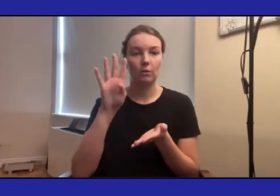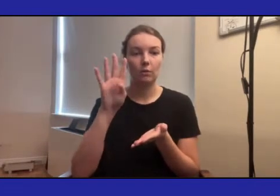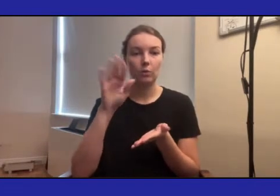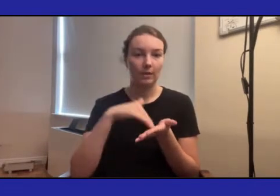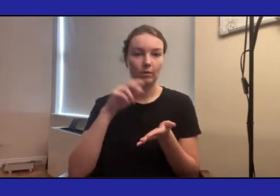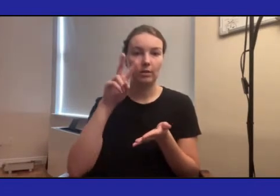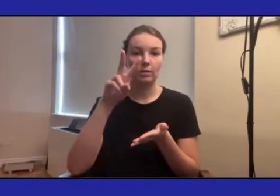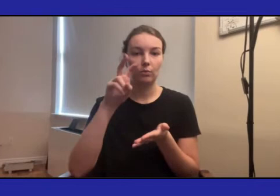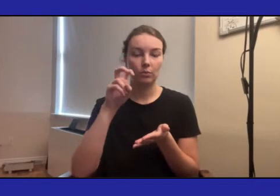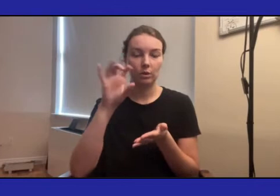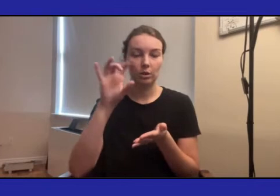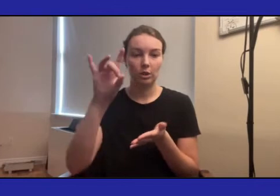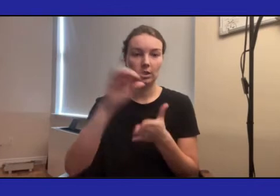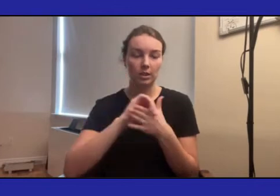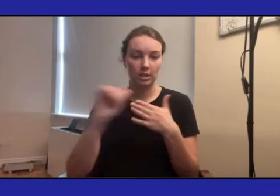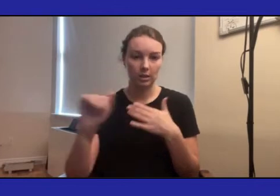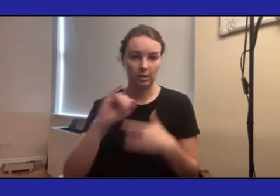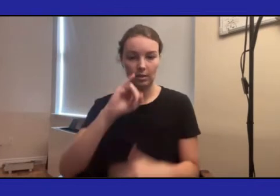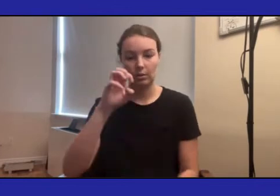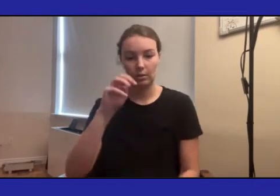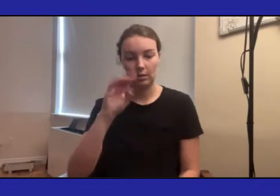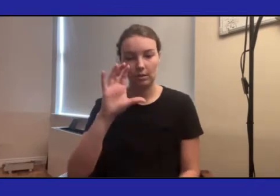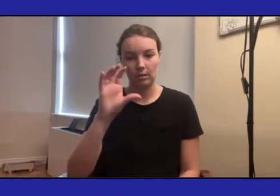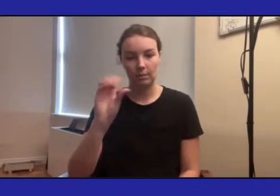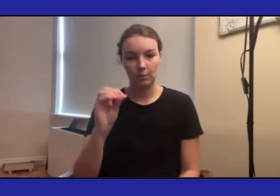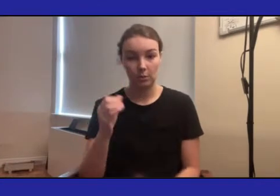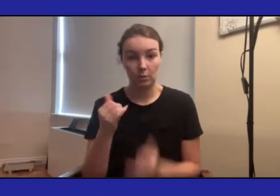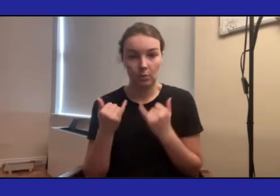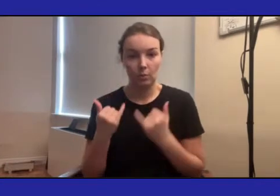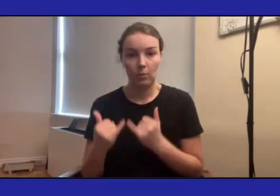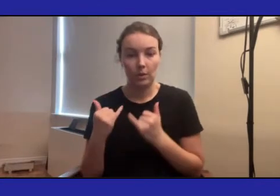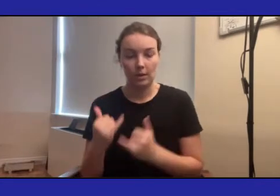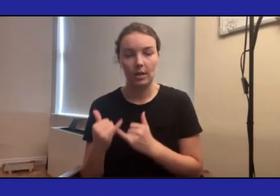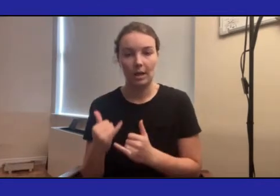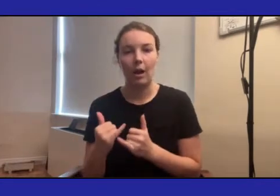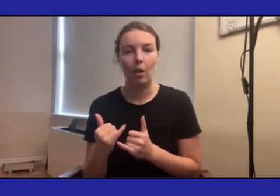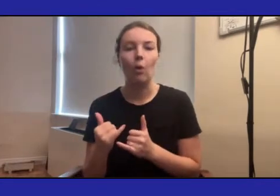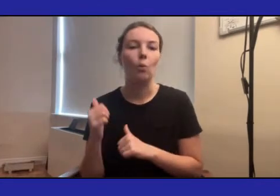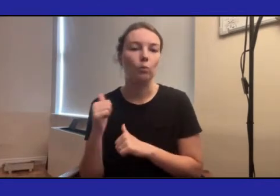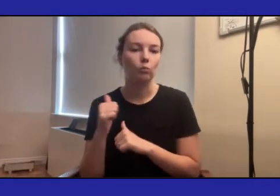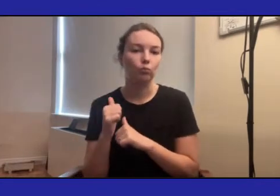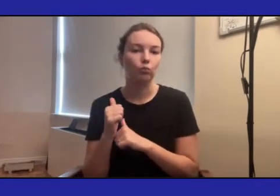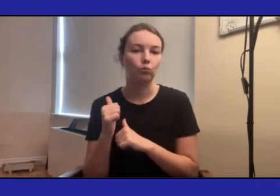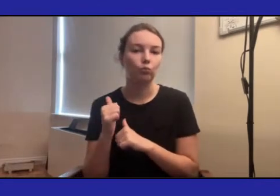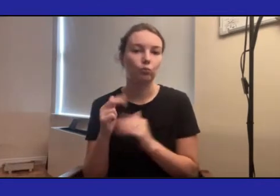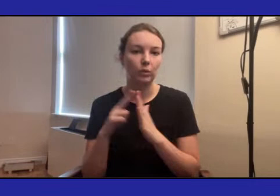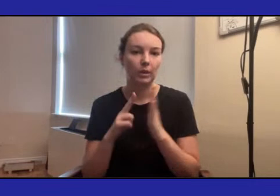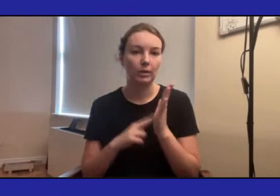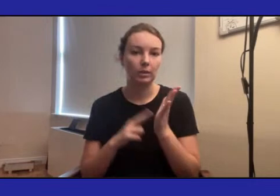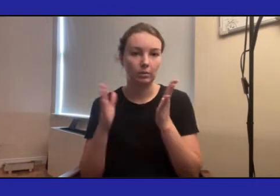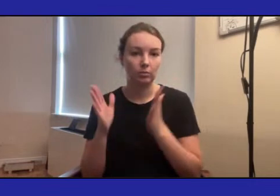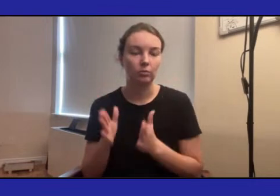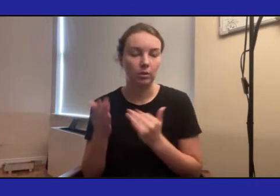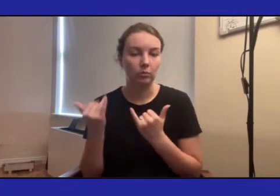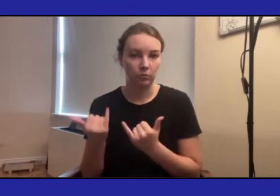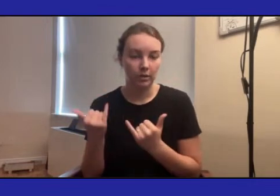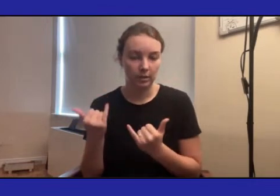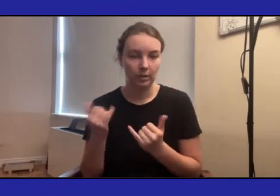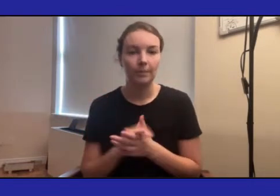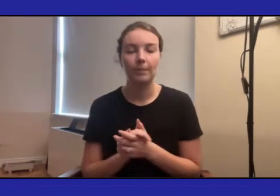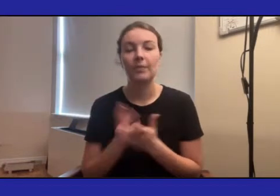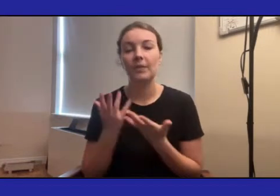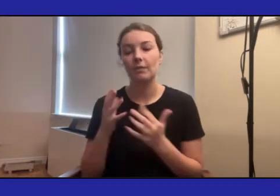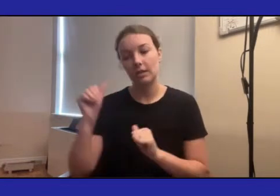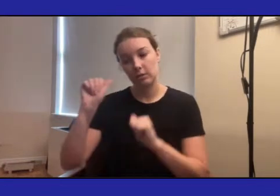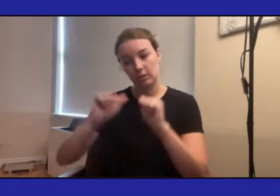$12,724,208. Gemco is currently one of our JOCS contractors as well, and we did an analysis of